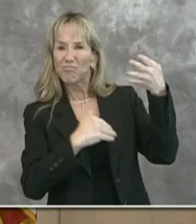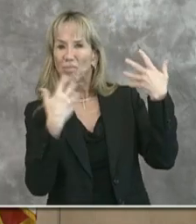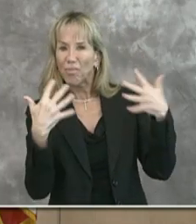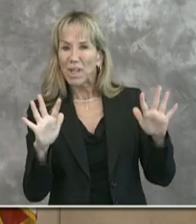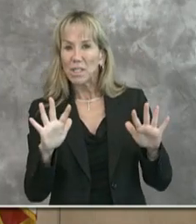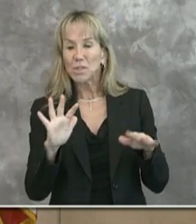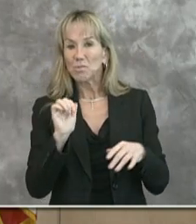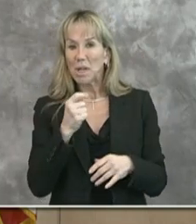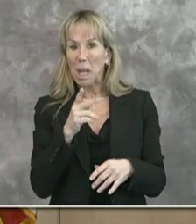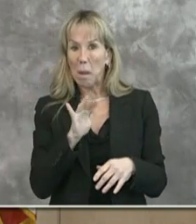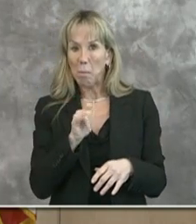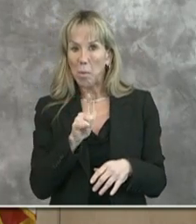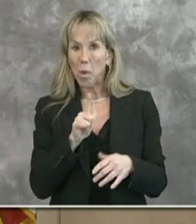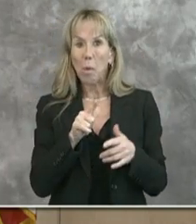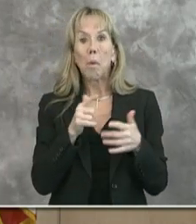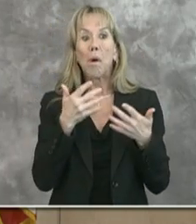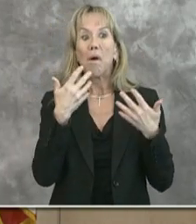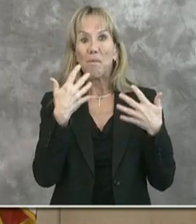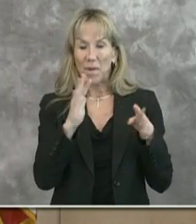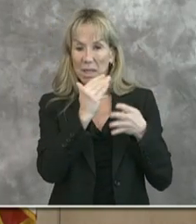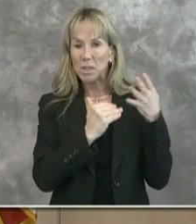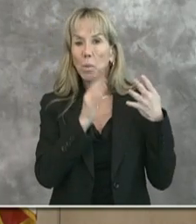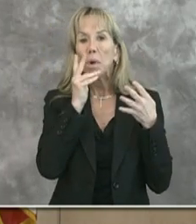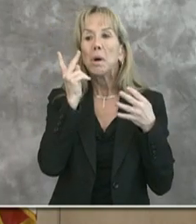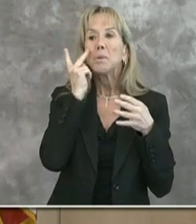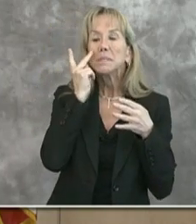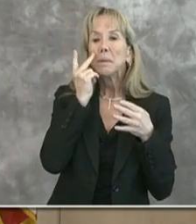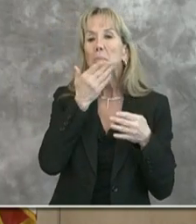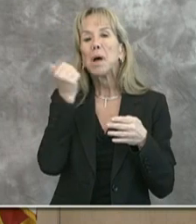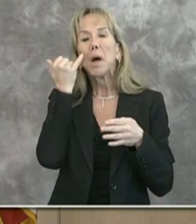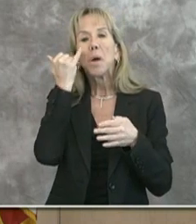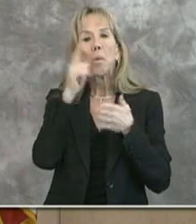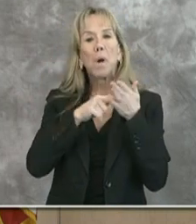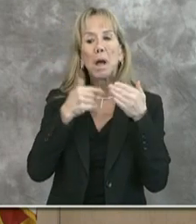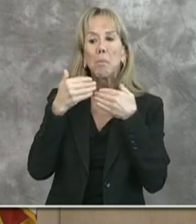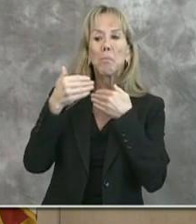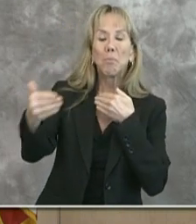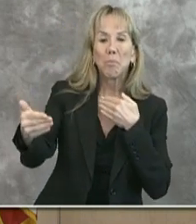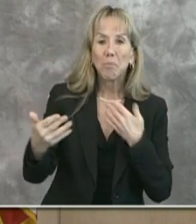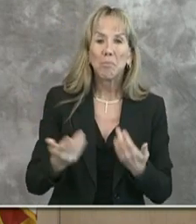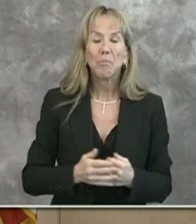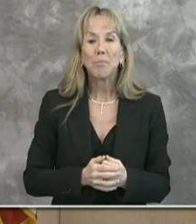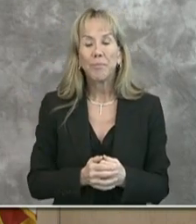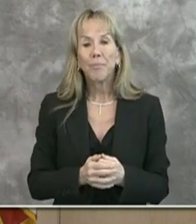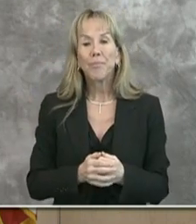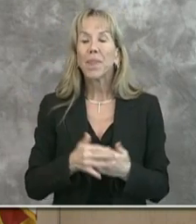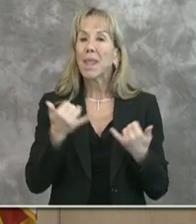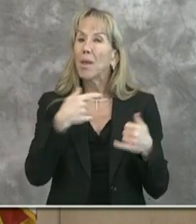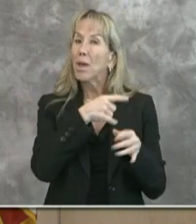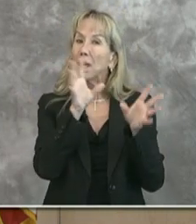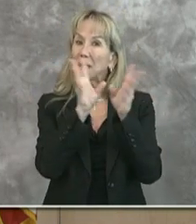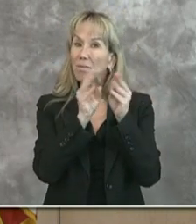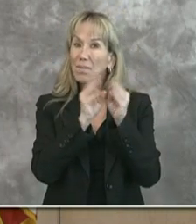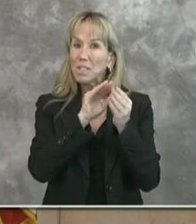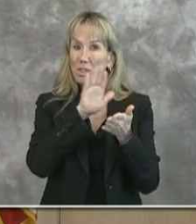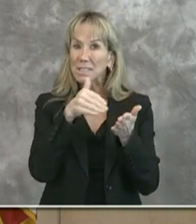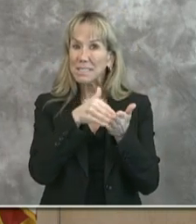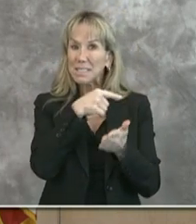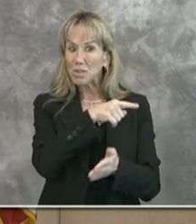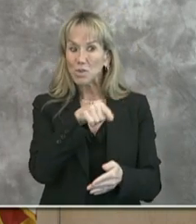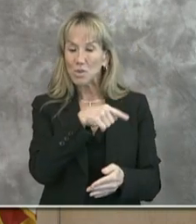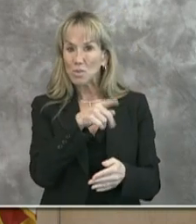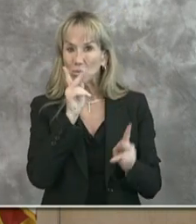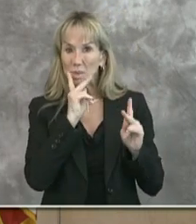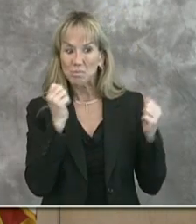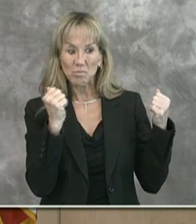and then we can begin to see what the future looks like. So we ask for your continued help and assistance. Convention Center testing, I want to give an update on that.